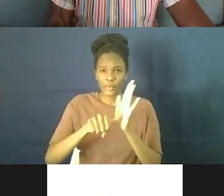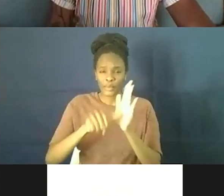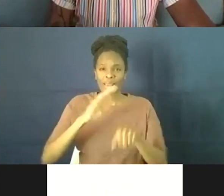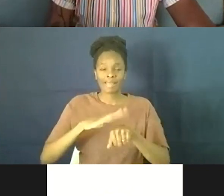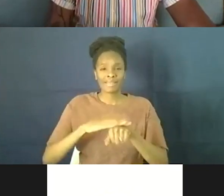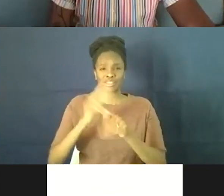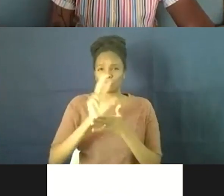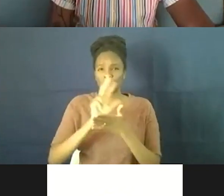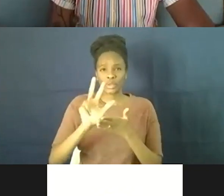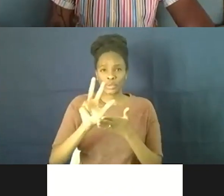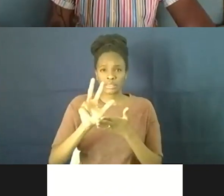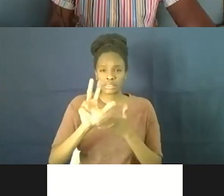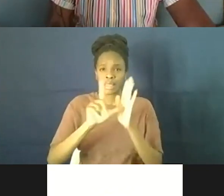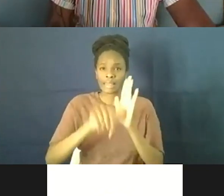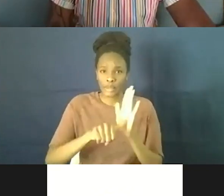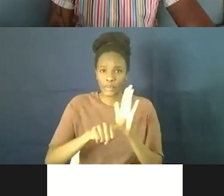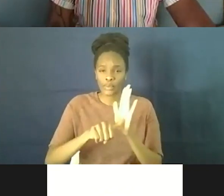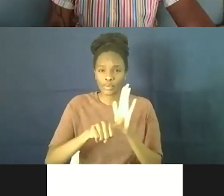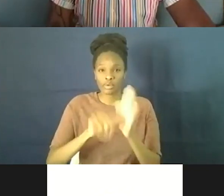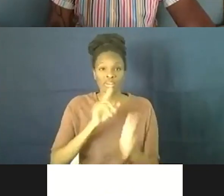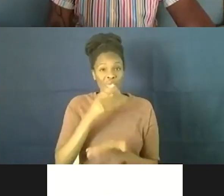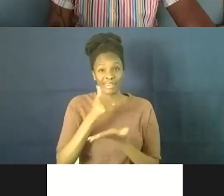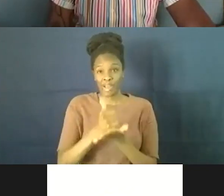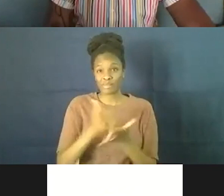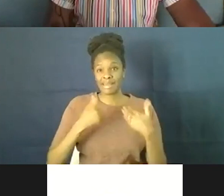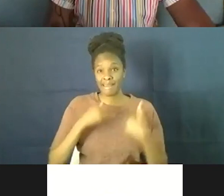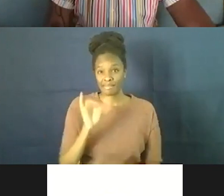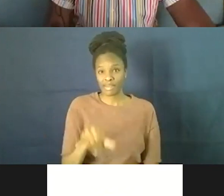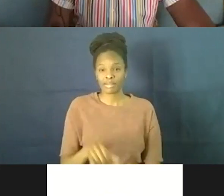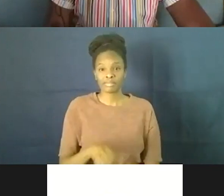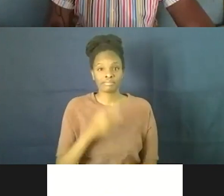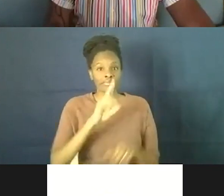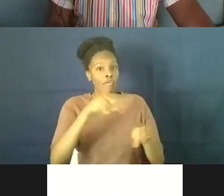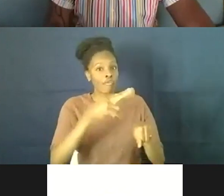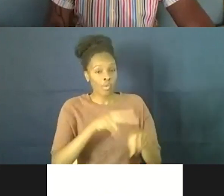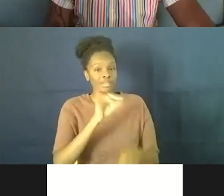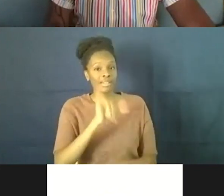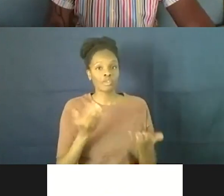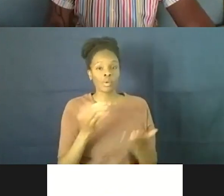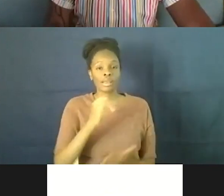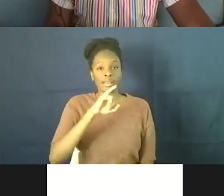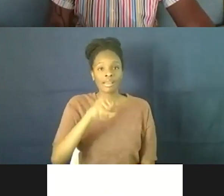3 weeks later. Yeah. It really helped to have that. And of course, that's when Justin was,